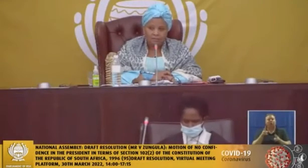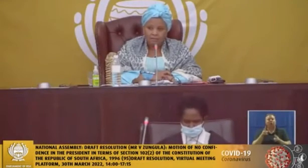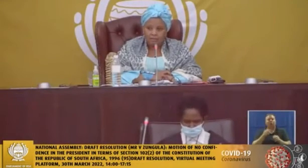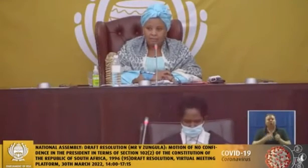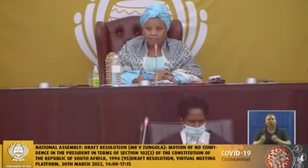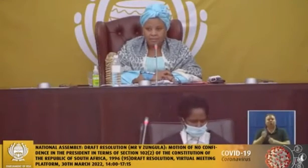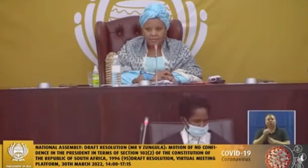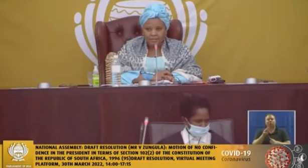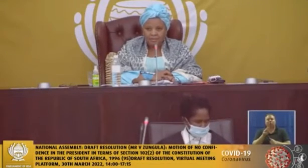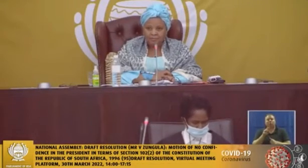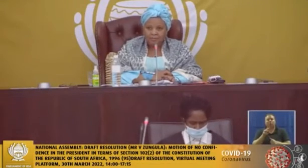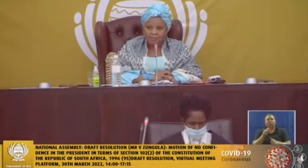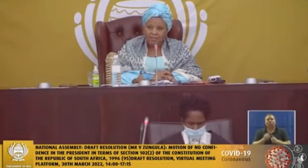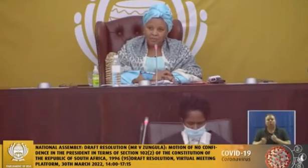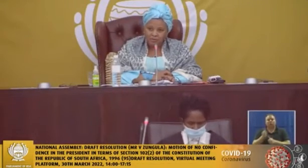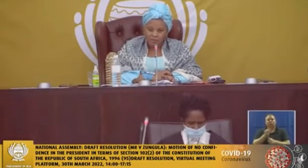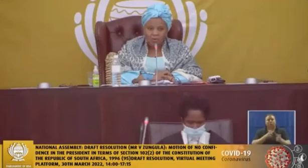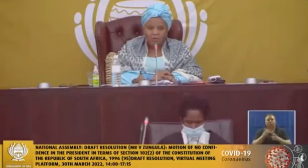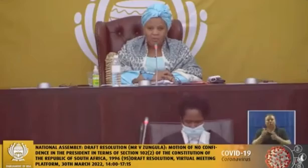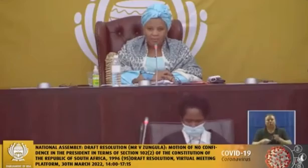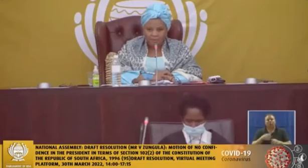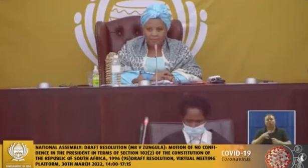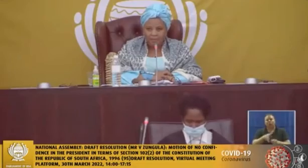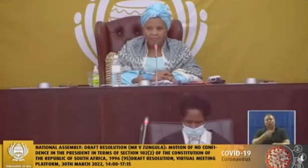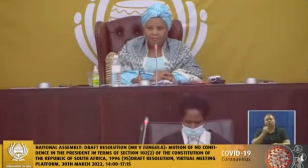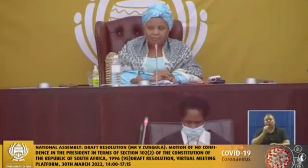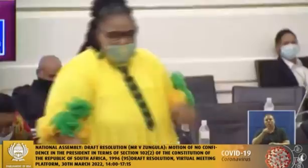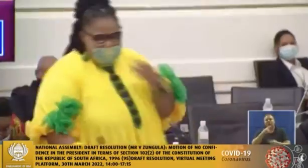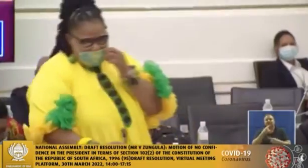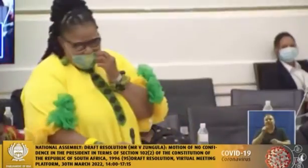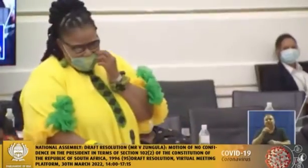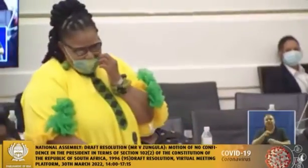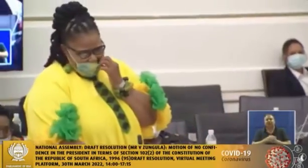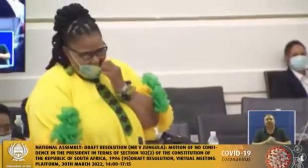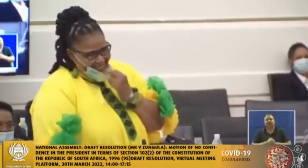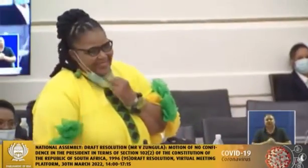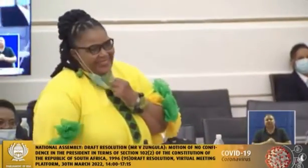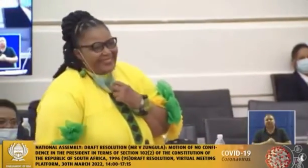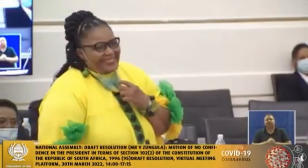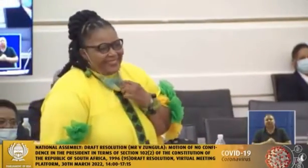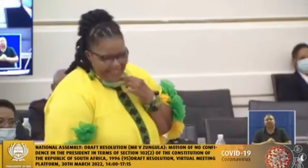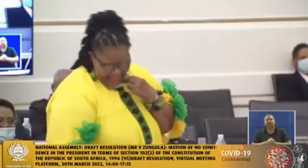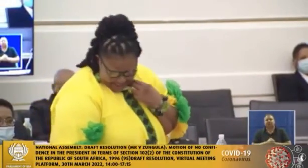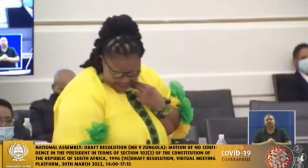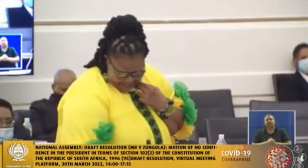statement? Please withdraw, Honourable Member.